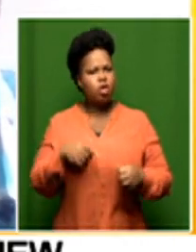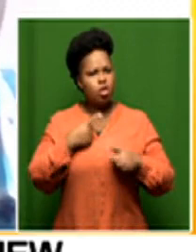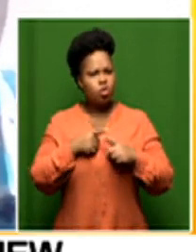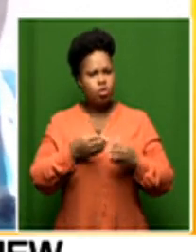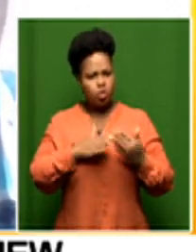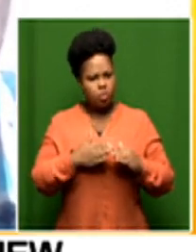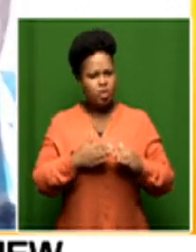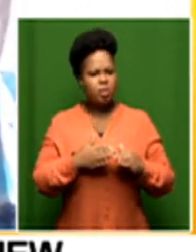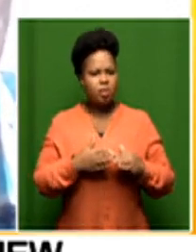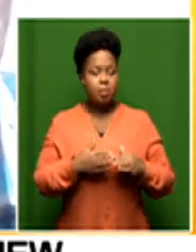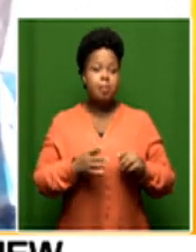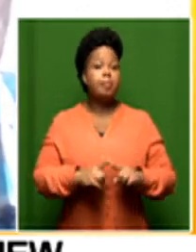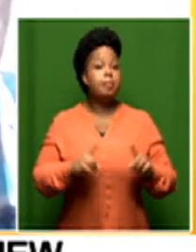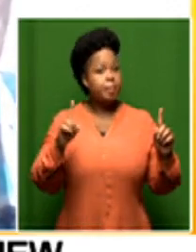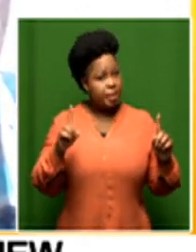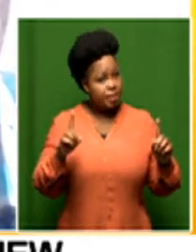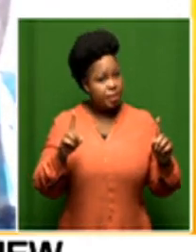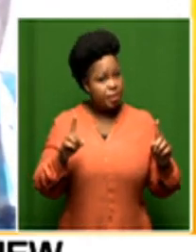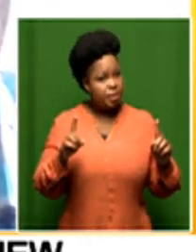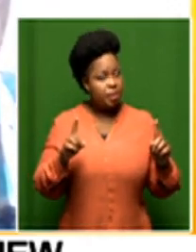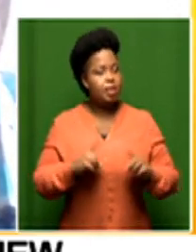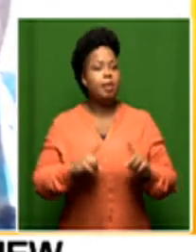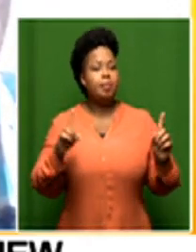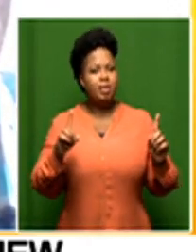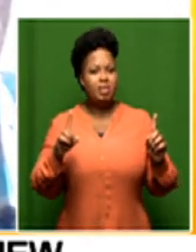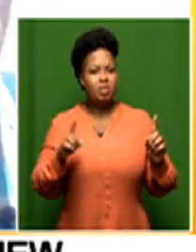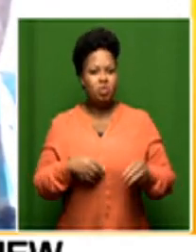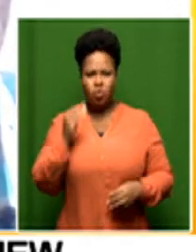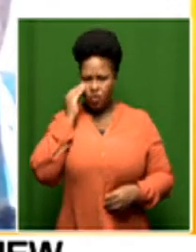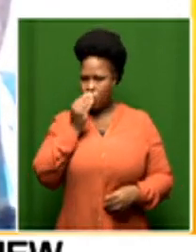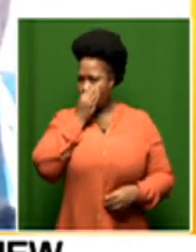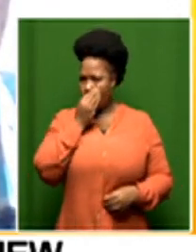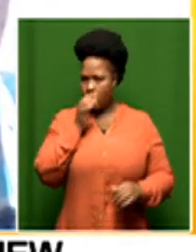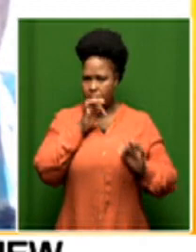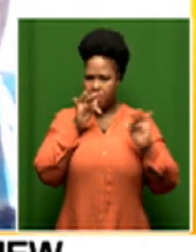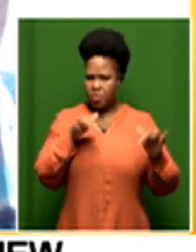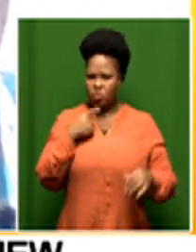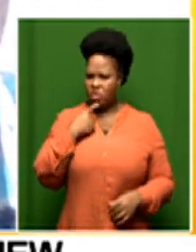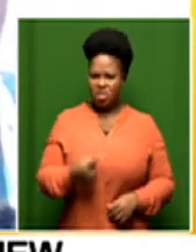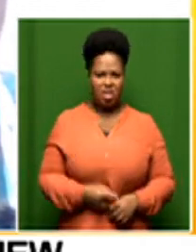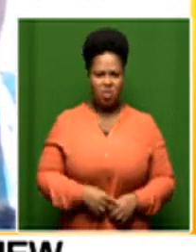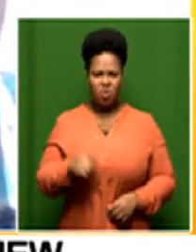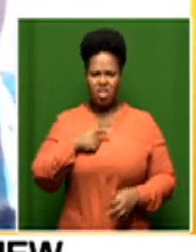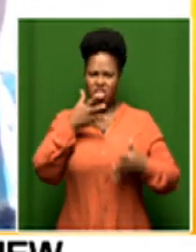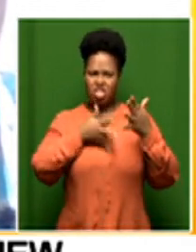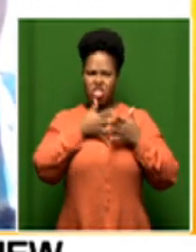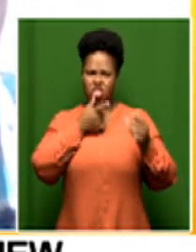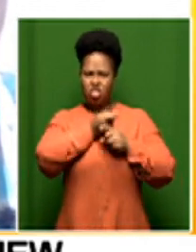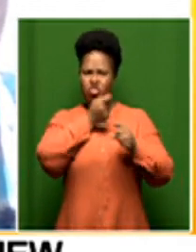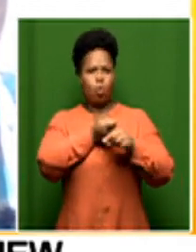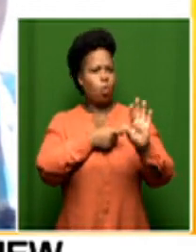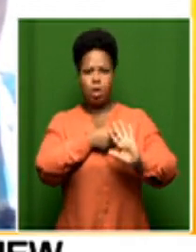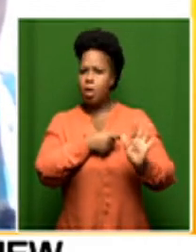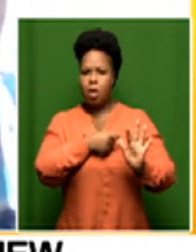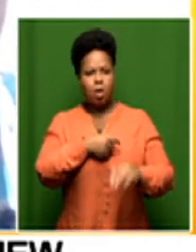the IsiXhosa community. However, to insult the Khoi people by talking about the fact that it's a joke and talking